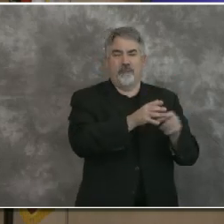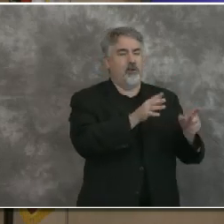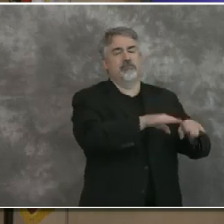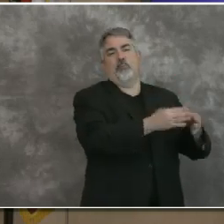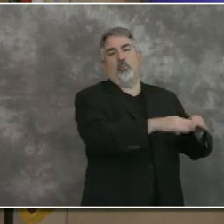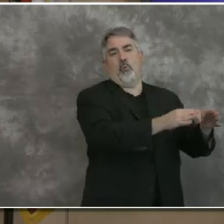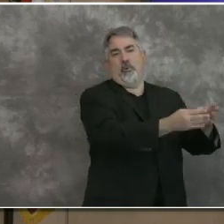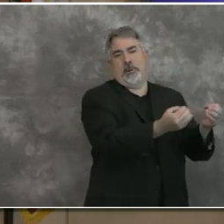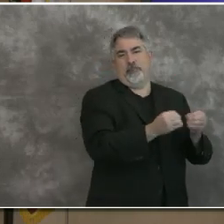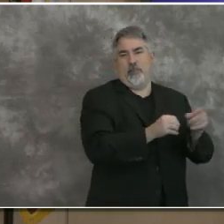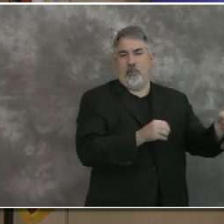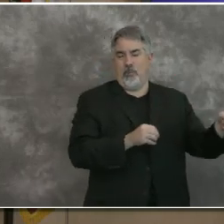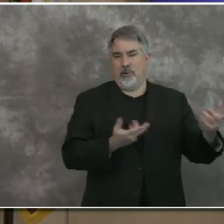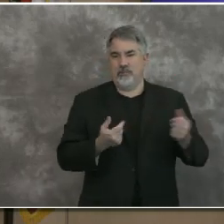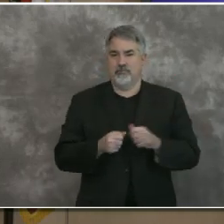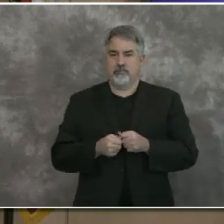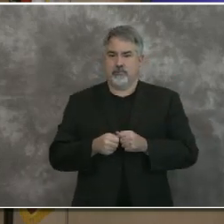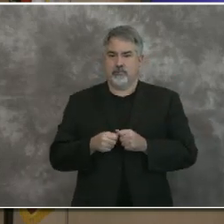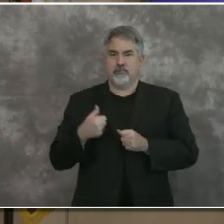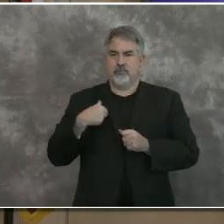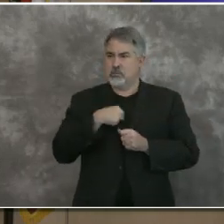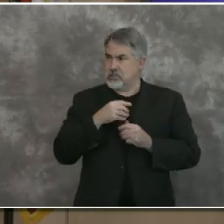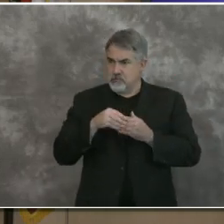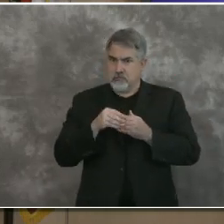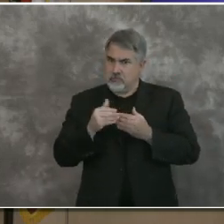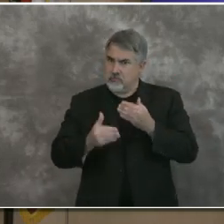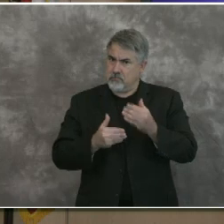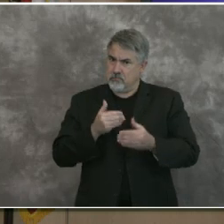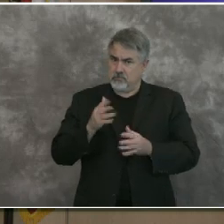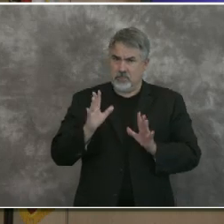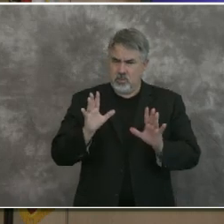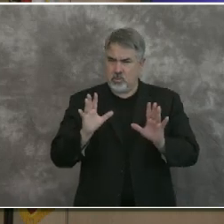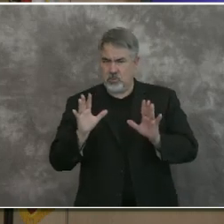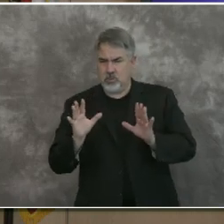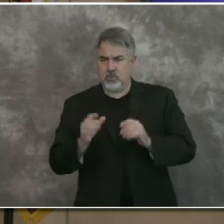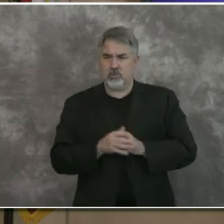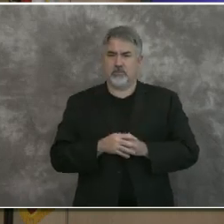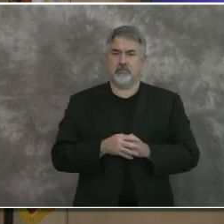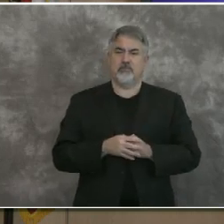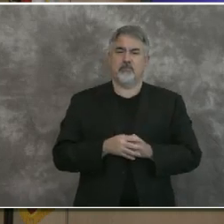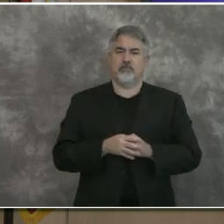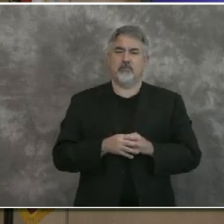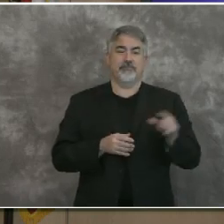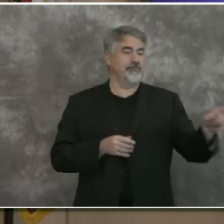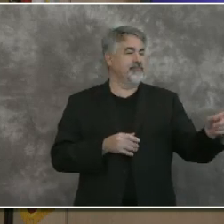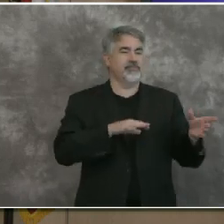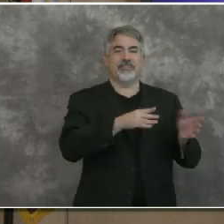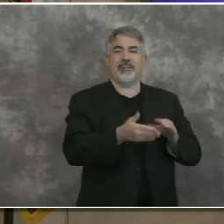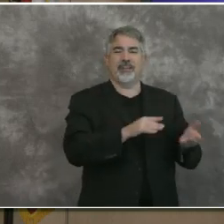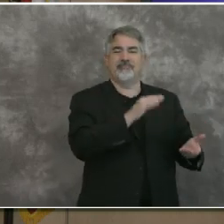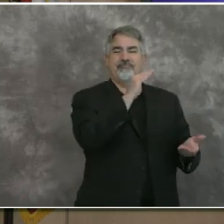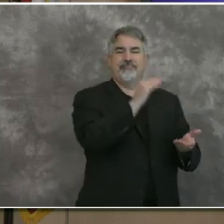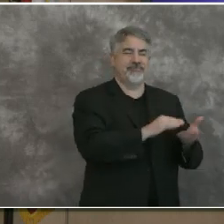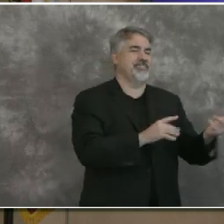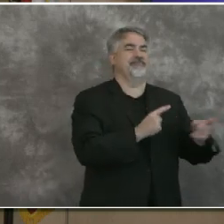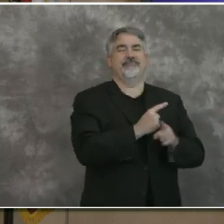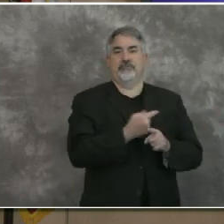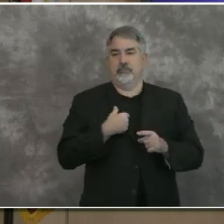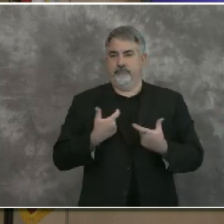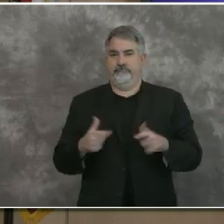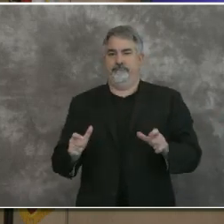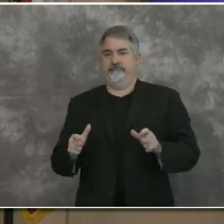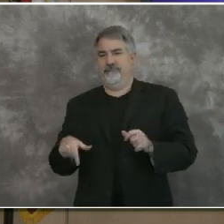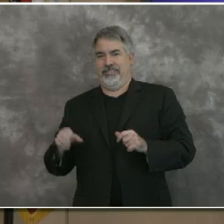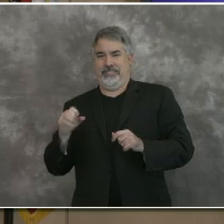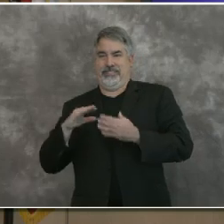that flexibility and freedom, not only is it the number of deaths, but there are a variety of factors that have to be met, including every hospital system signing off